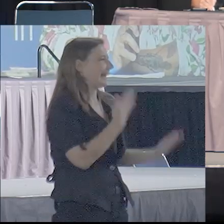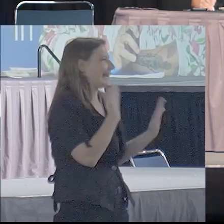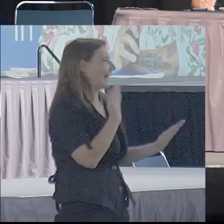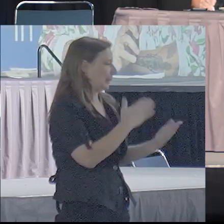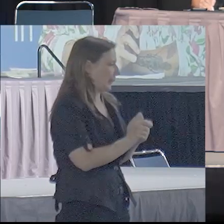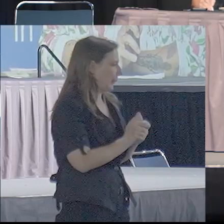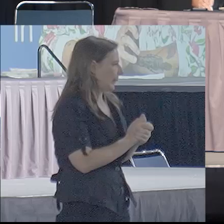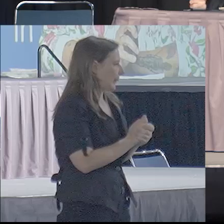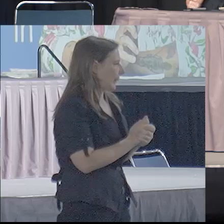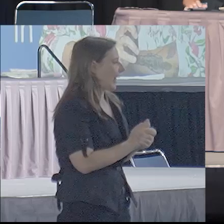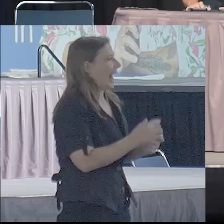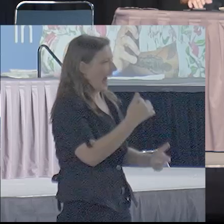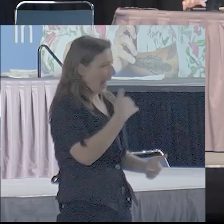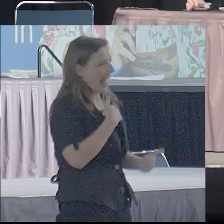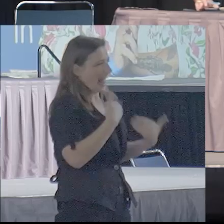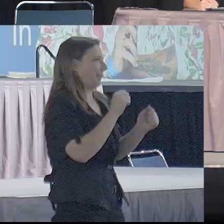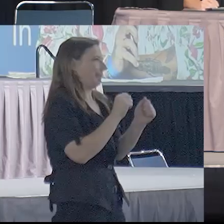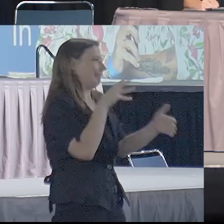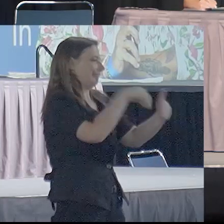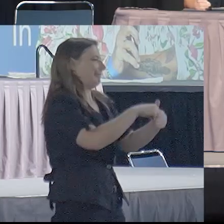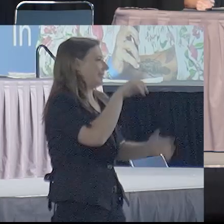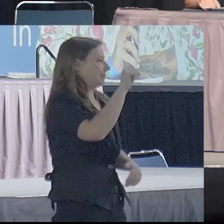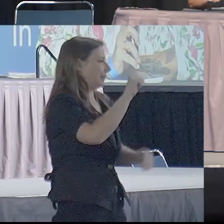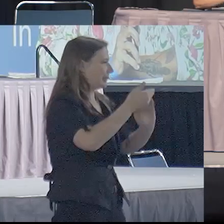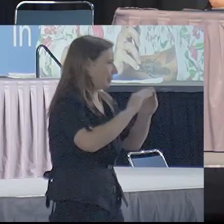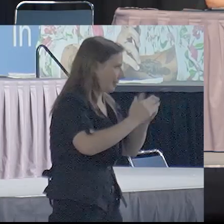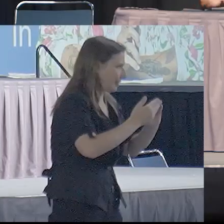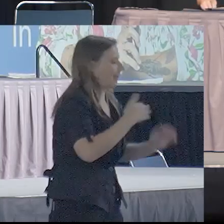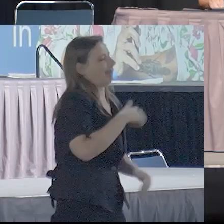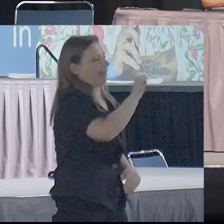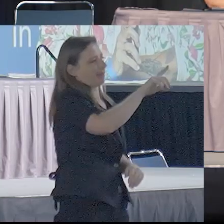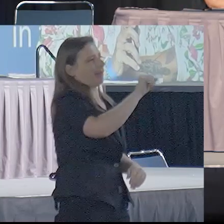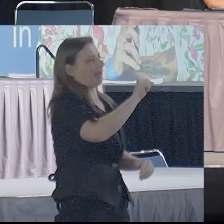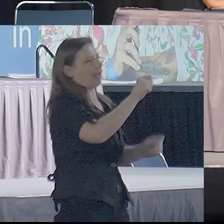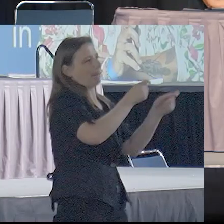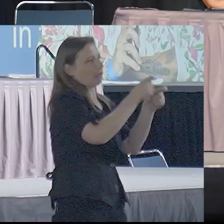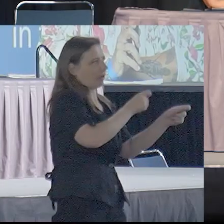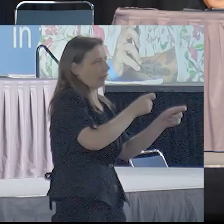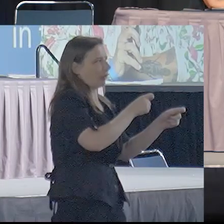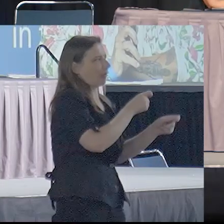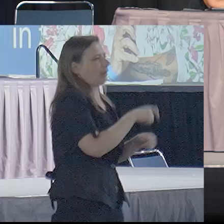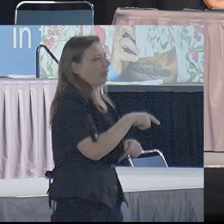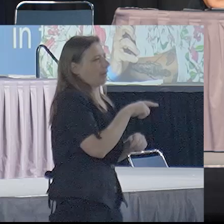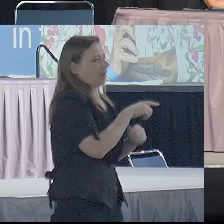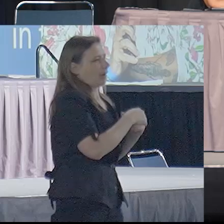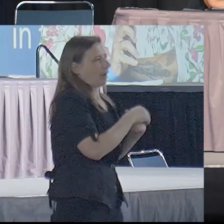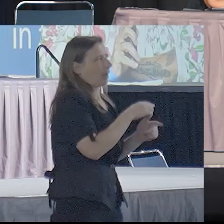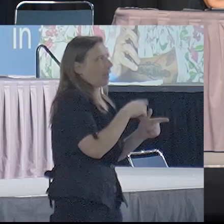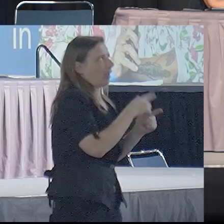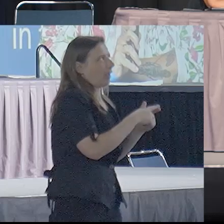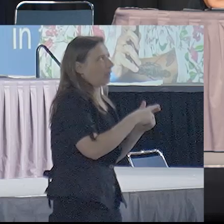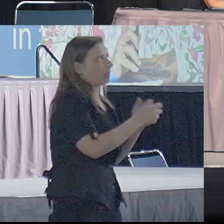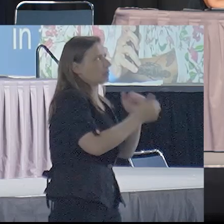I wear a few hats in the disability community. I am the ADA administrator at NRG Park, which we all know is a large